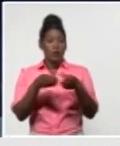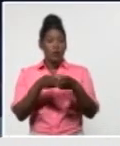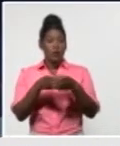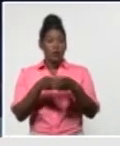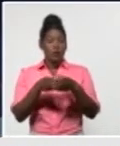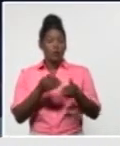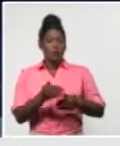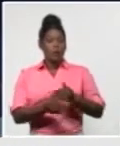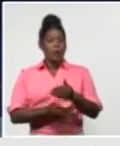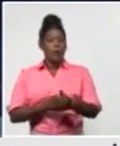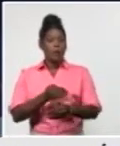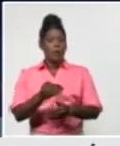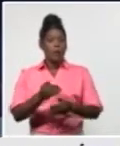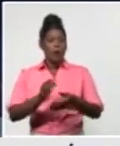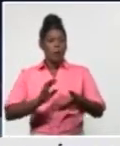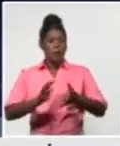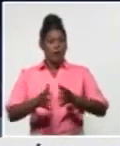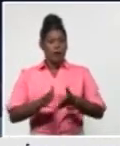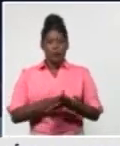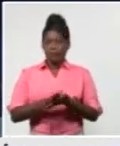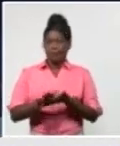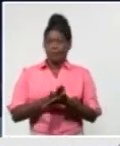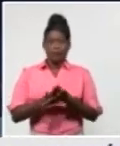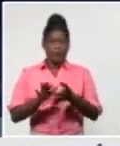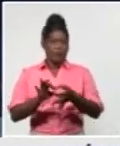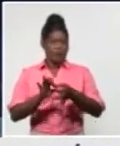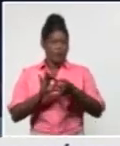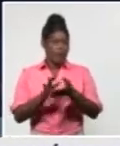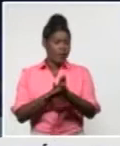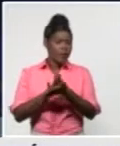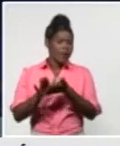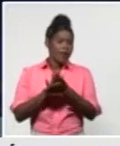favorable clinical evolution.